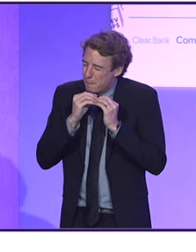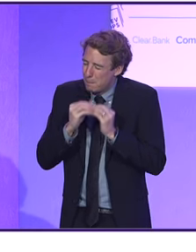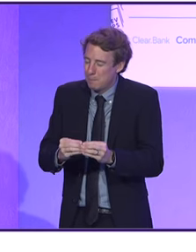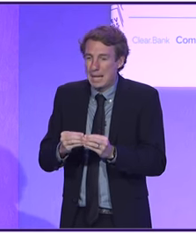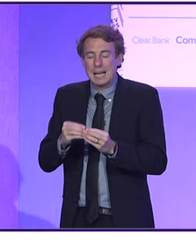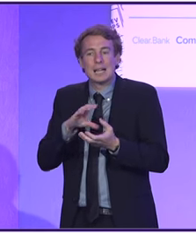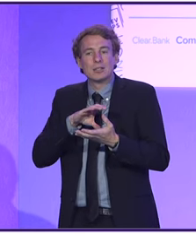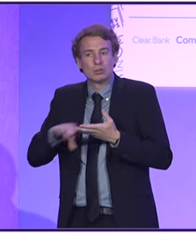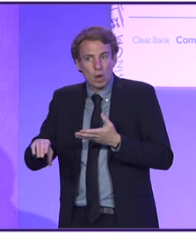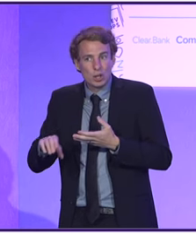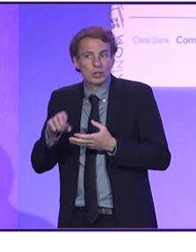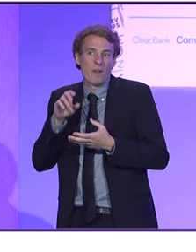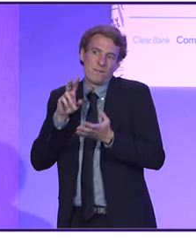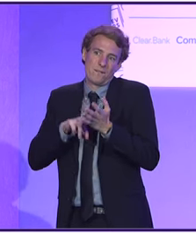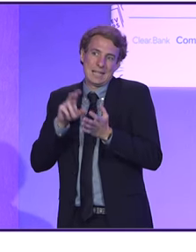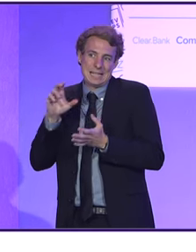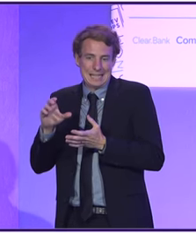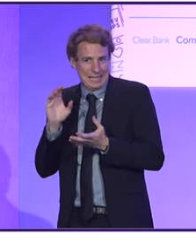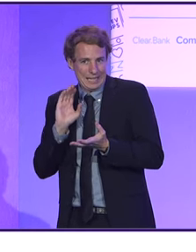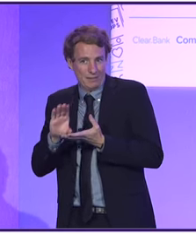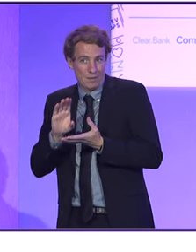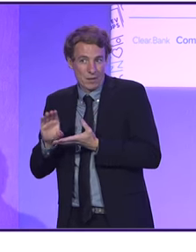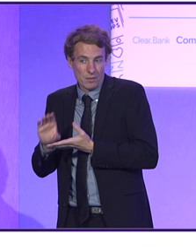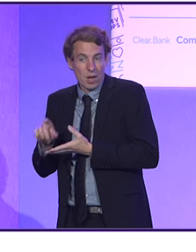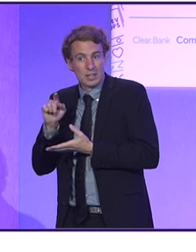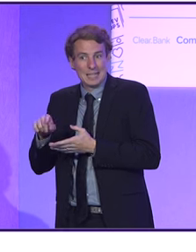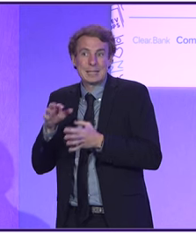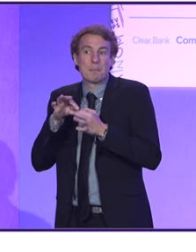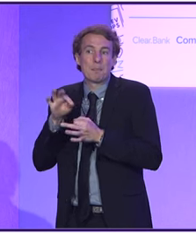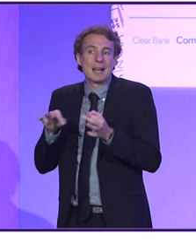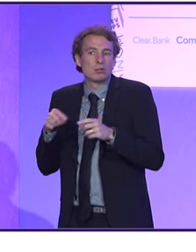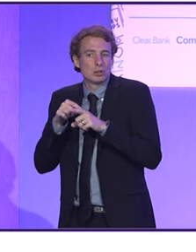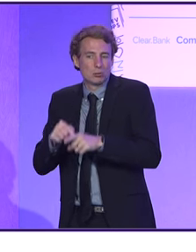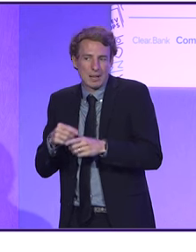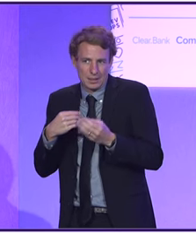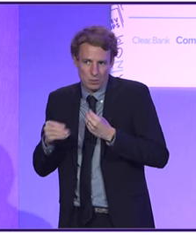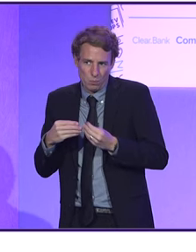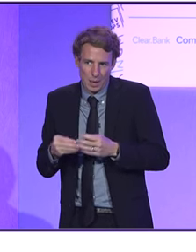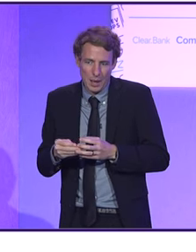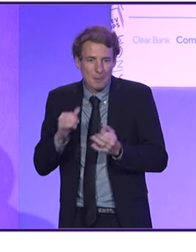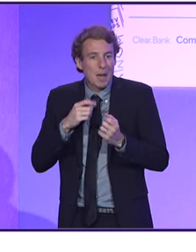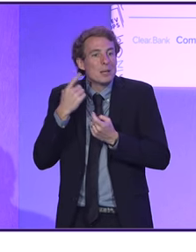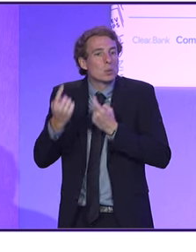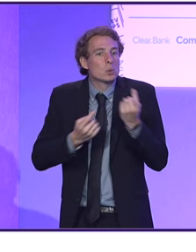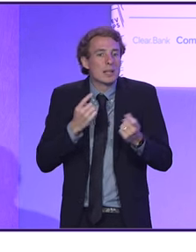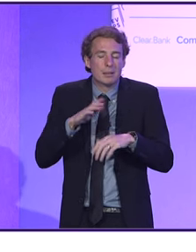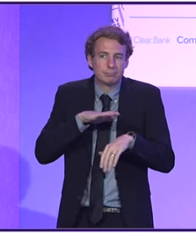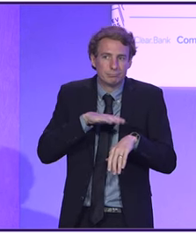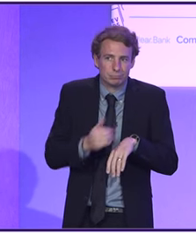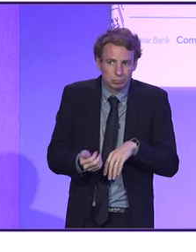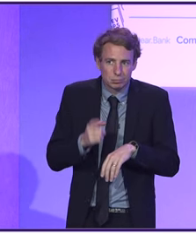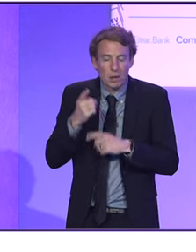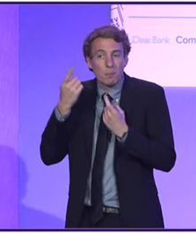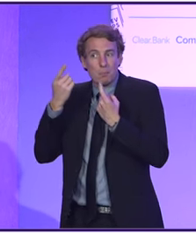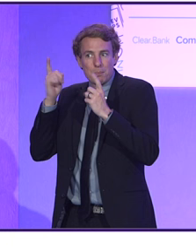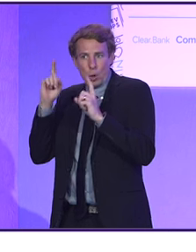last couple of years has gone into metrics tracking software. So you might not care, but your boss very well may care, and the people in charge of things probably care.